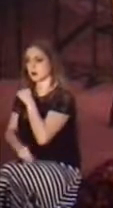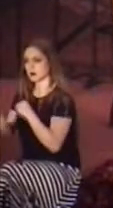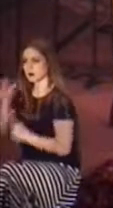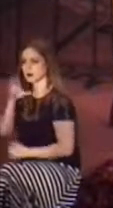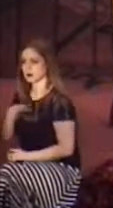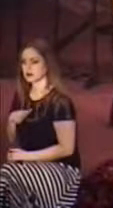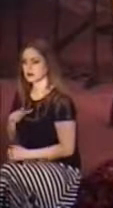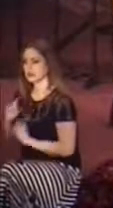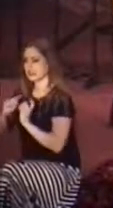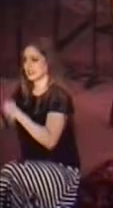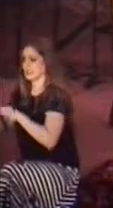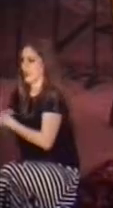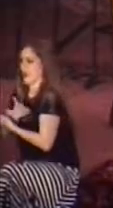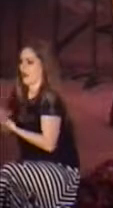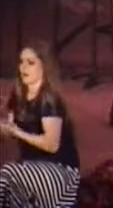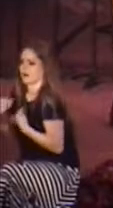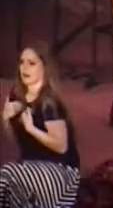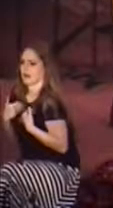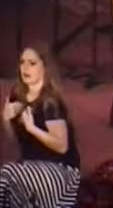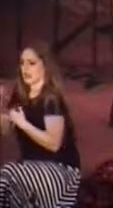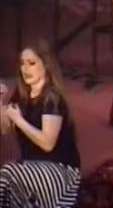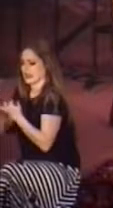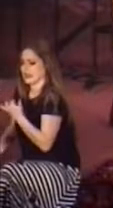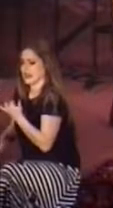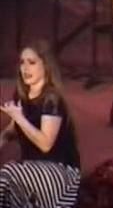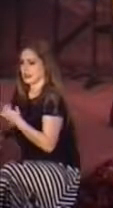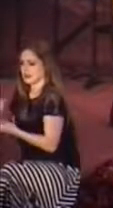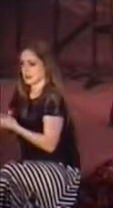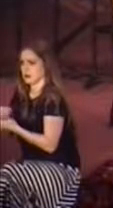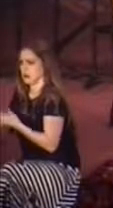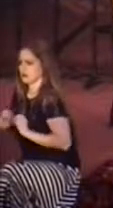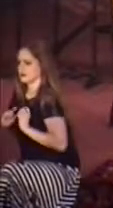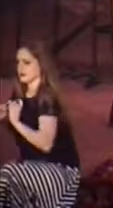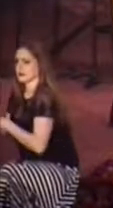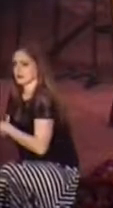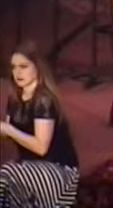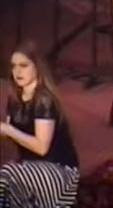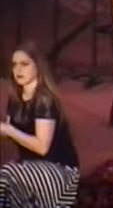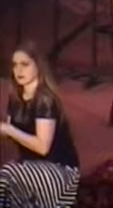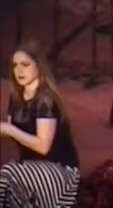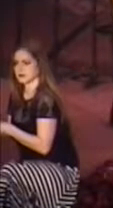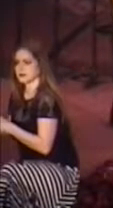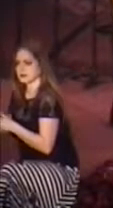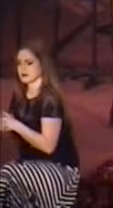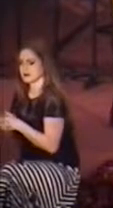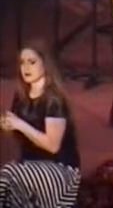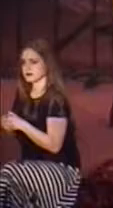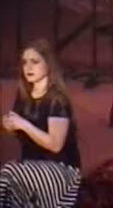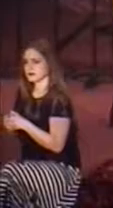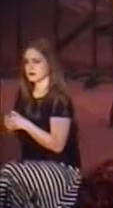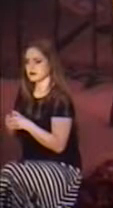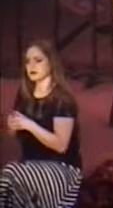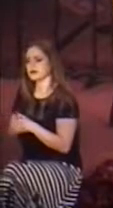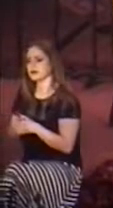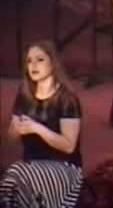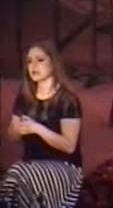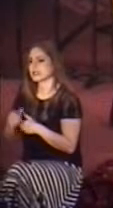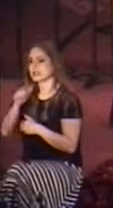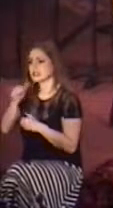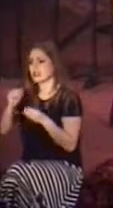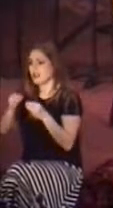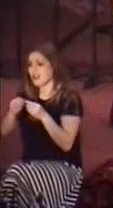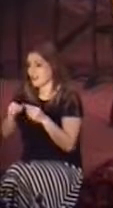gives all that she has, her last piece of money she gives. When he mentions all the other give out of their means, it didn't hurt them at all